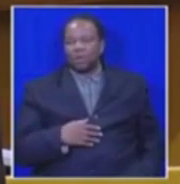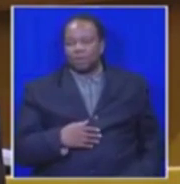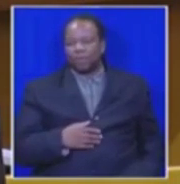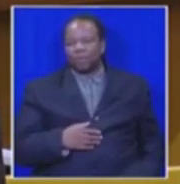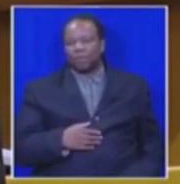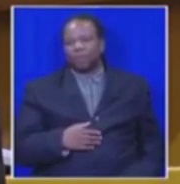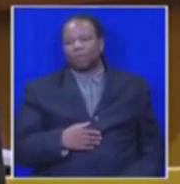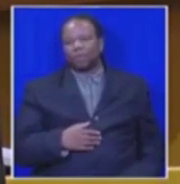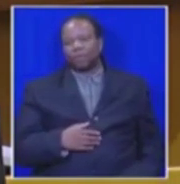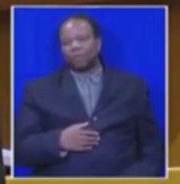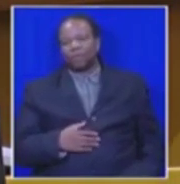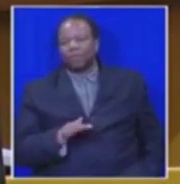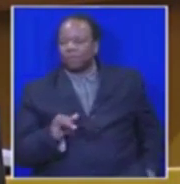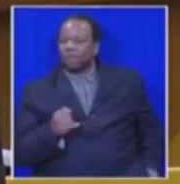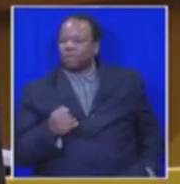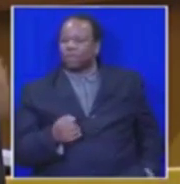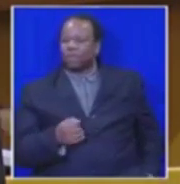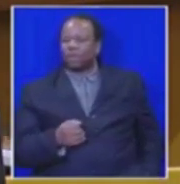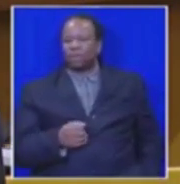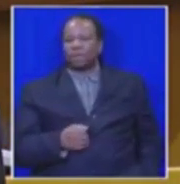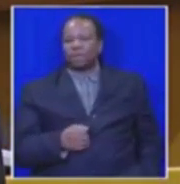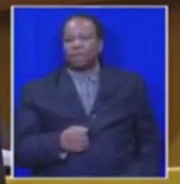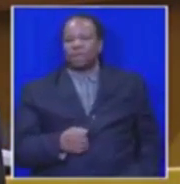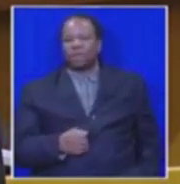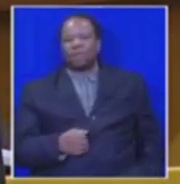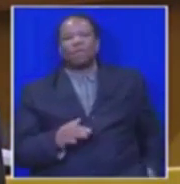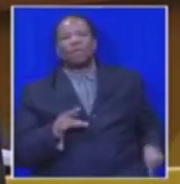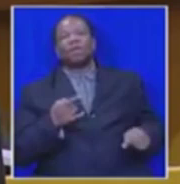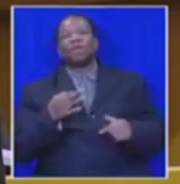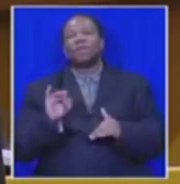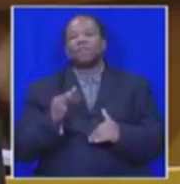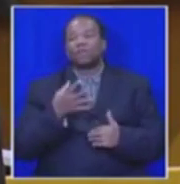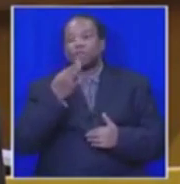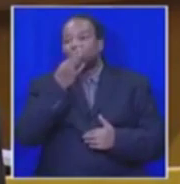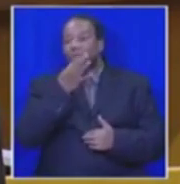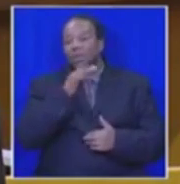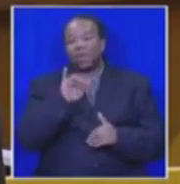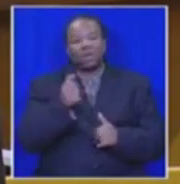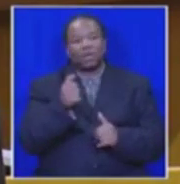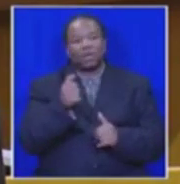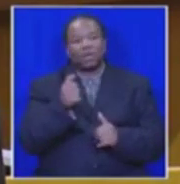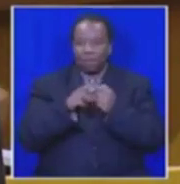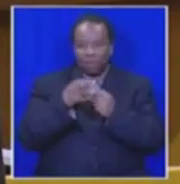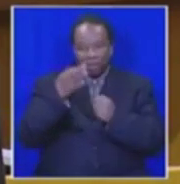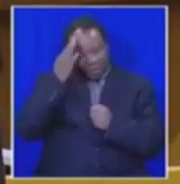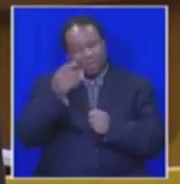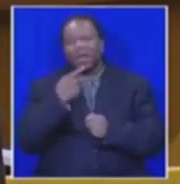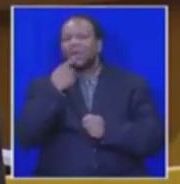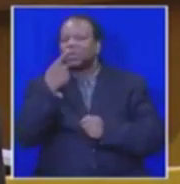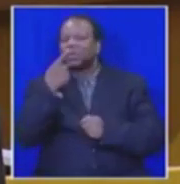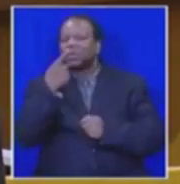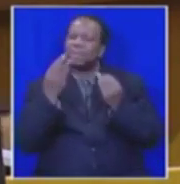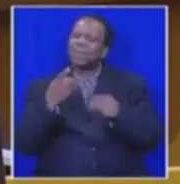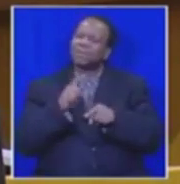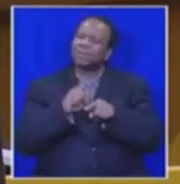not true. I've just given an account here how much we go to the people, how much we go to the Mbizos, how much we